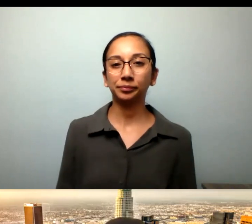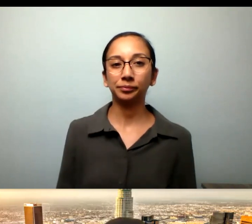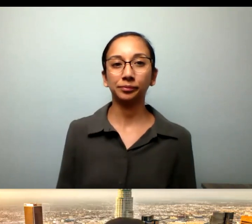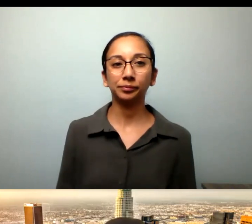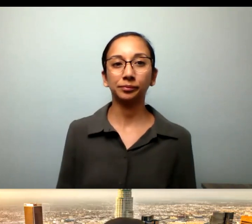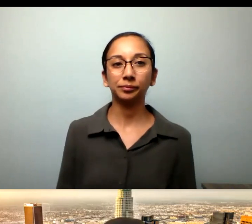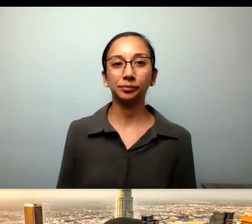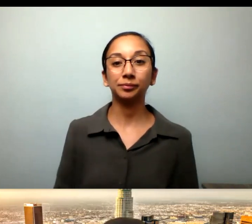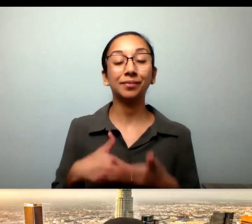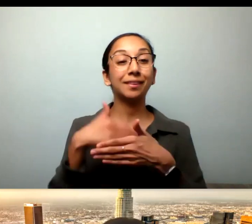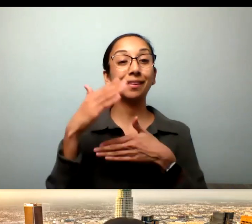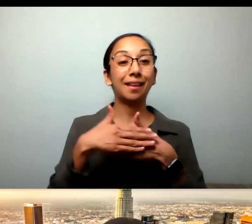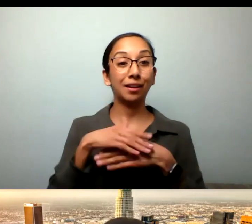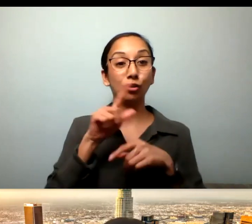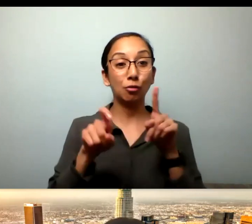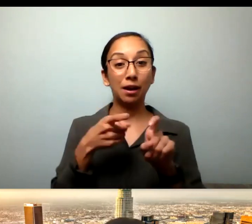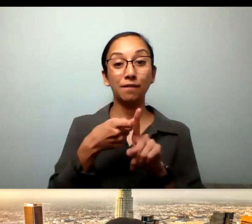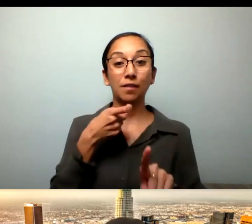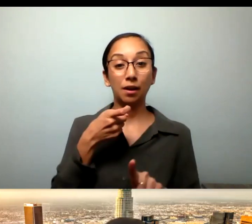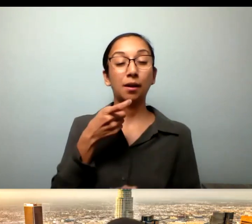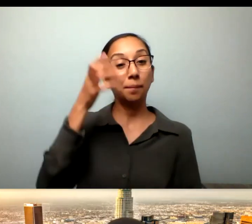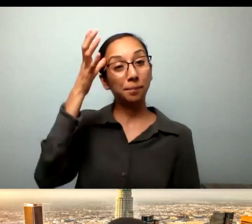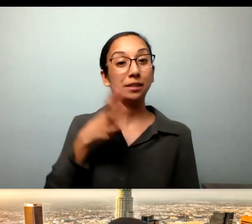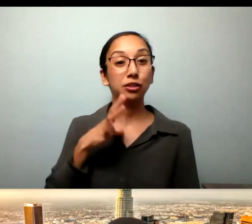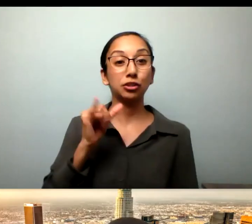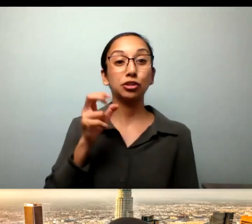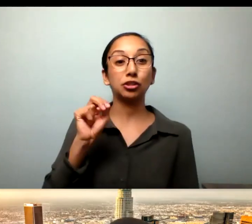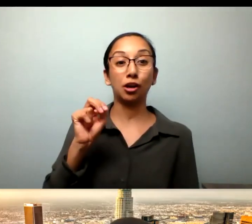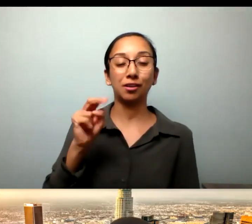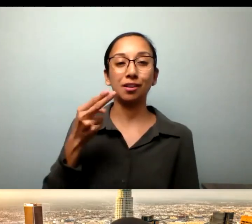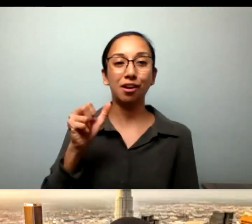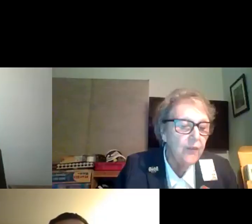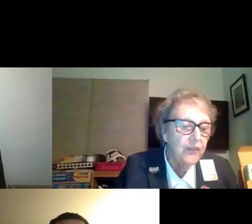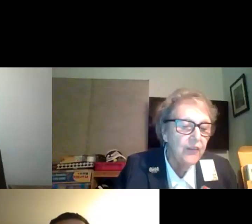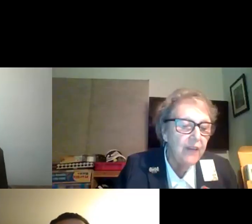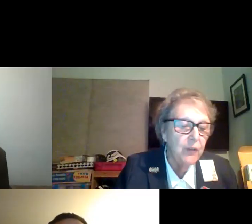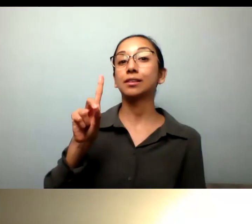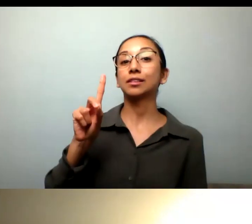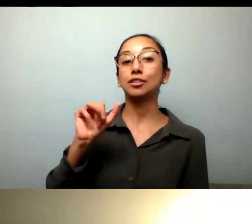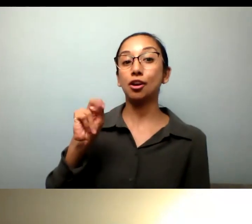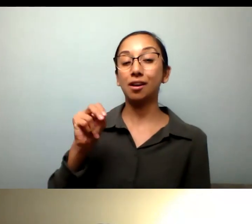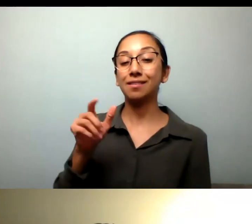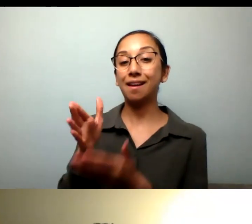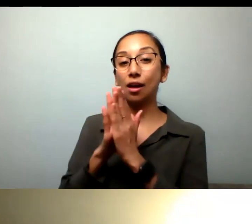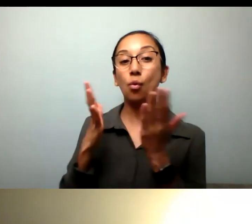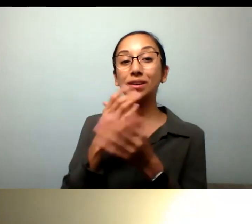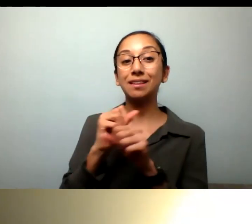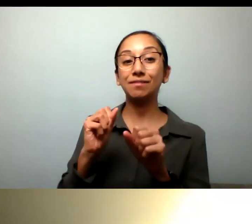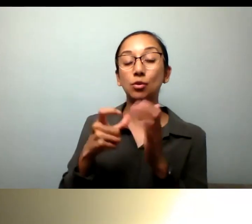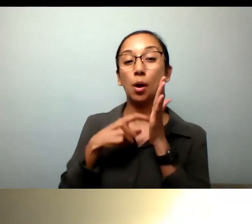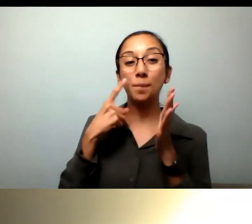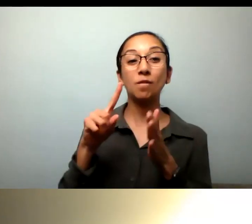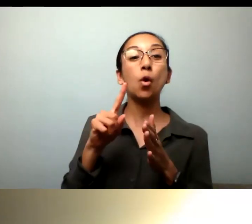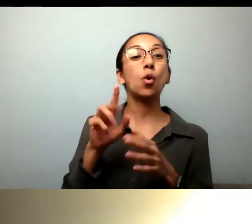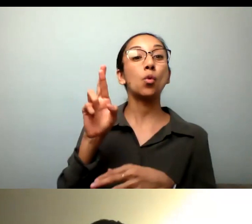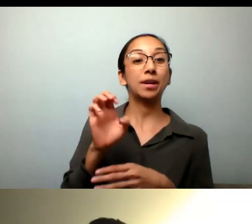Okay, the next questions are for Mr. John Hahn. Dawn asked, what are the safety requirements to reopen